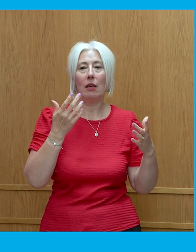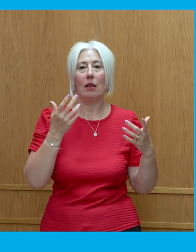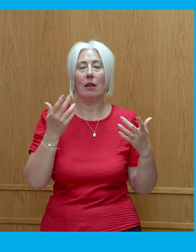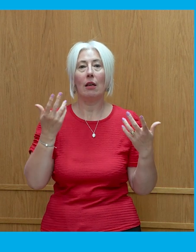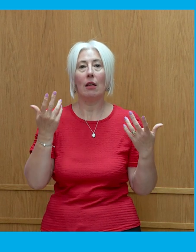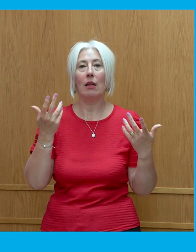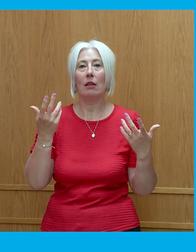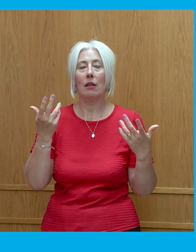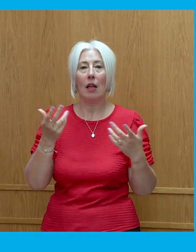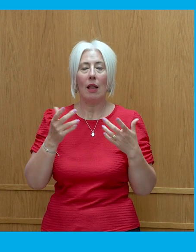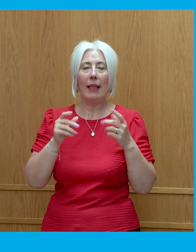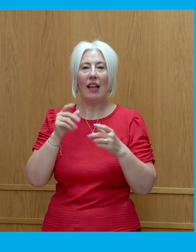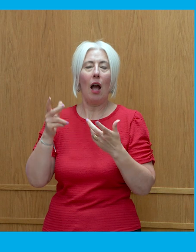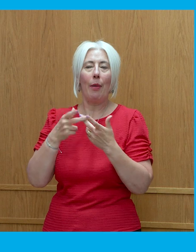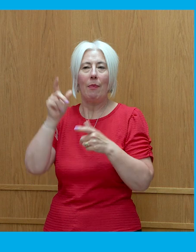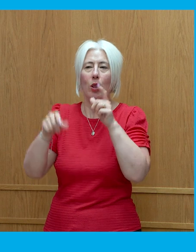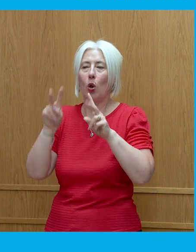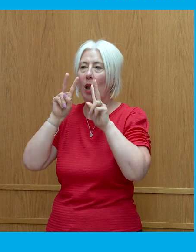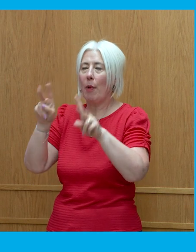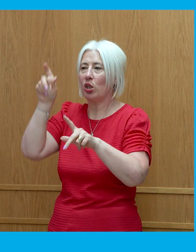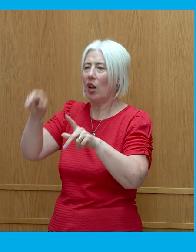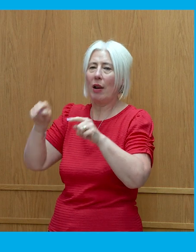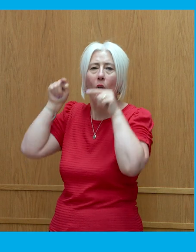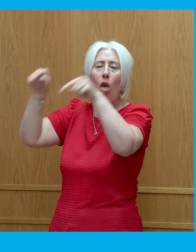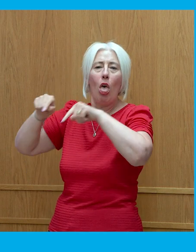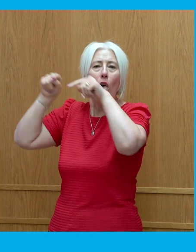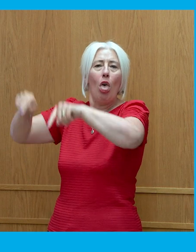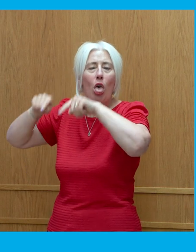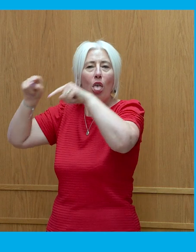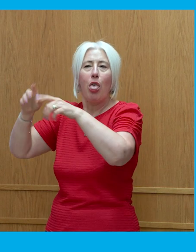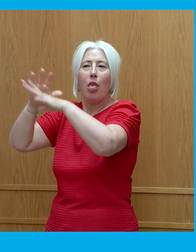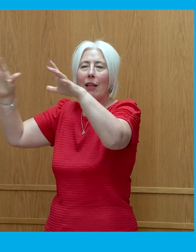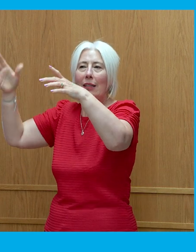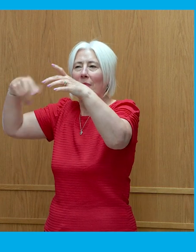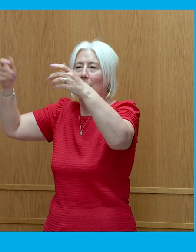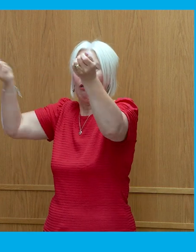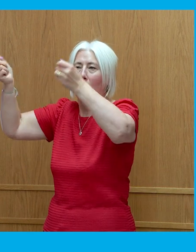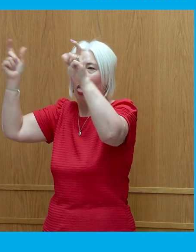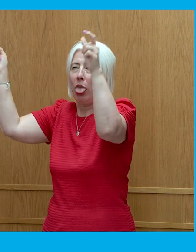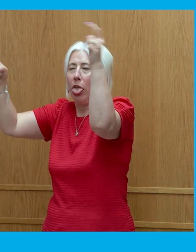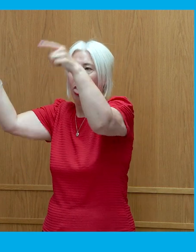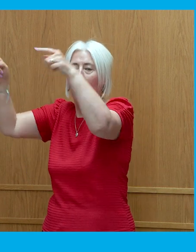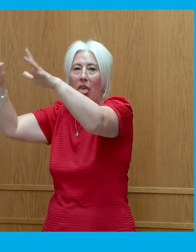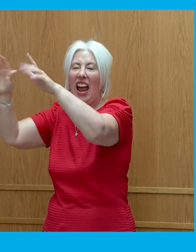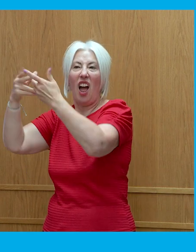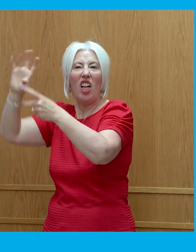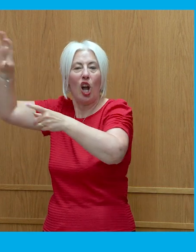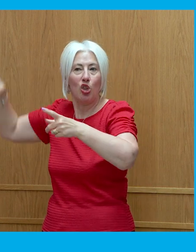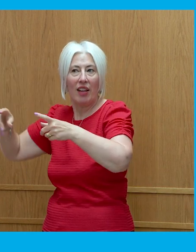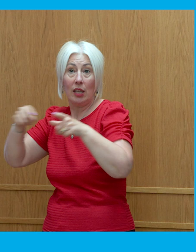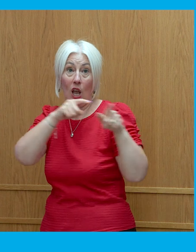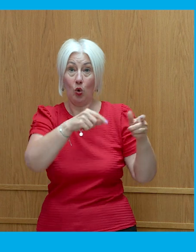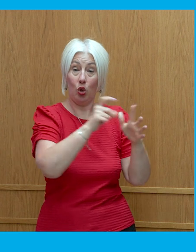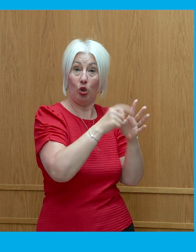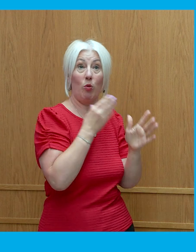like an embattled opposition leader who's being targeted by the regime or something. So that's what he used to his advantage. And that's how,